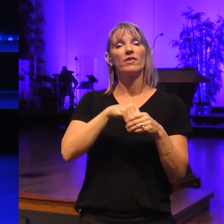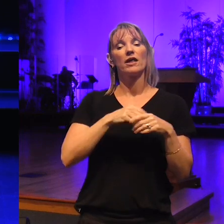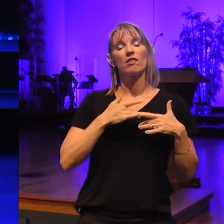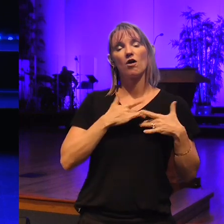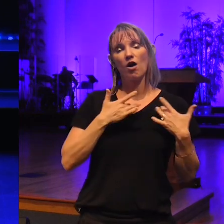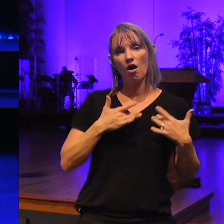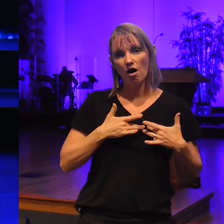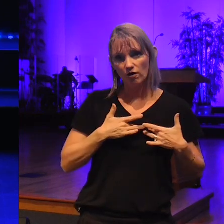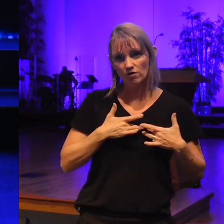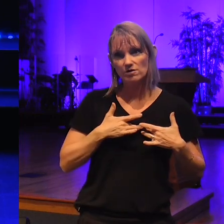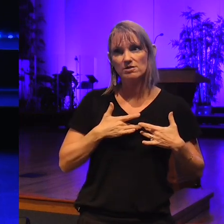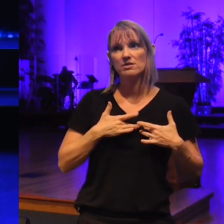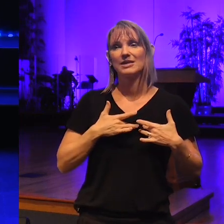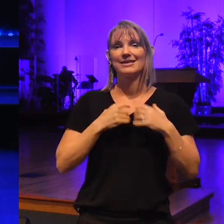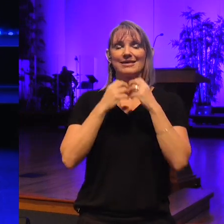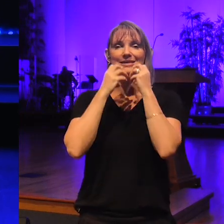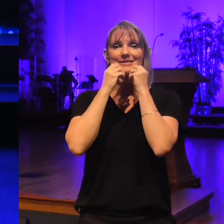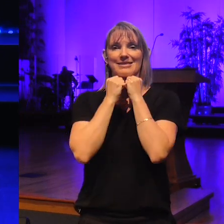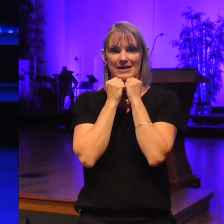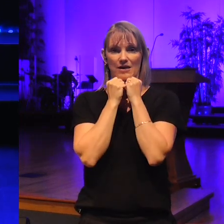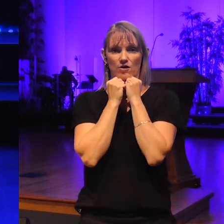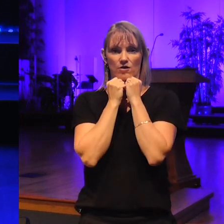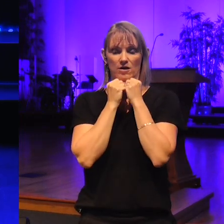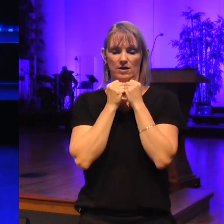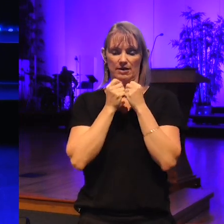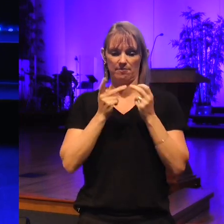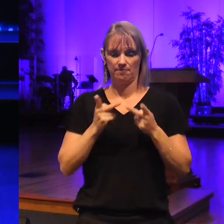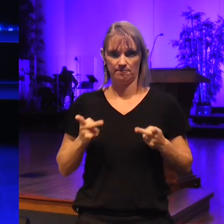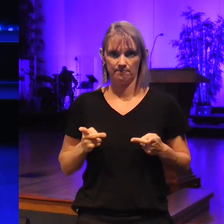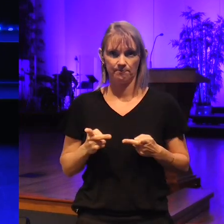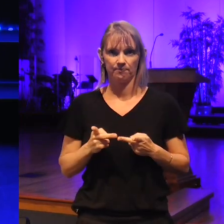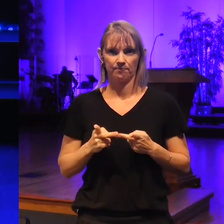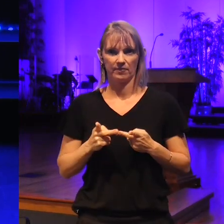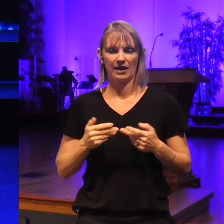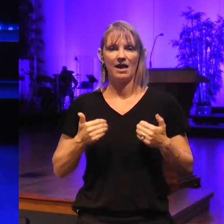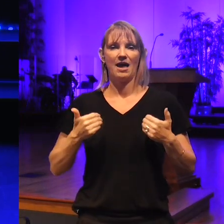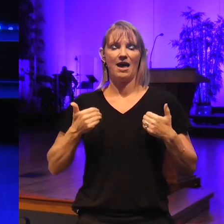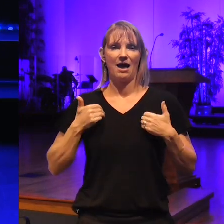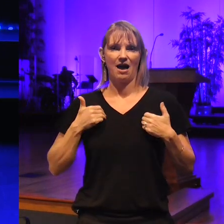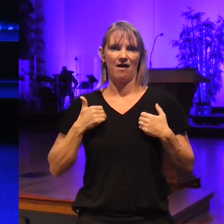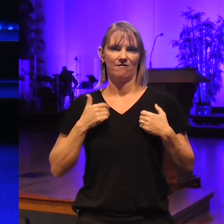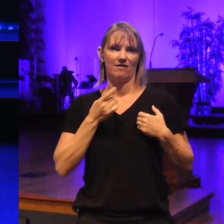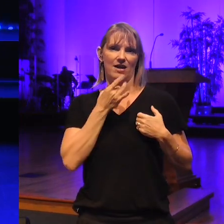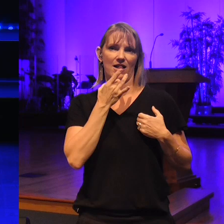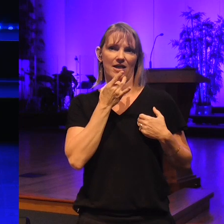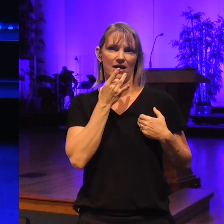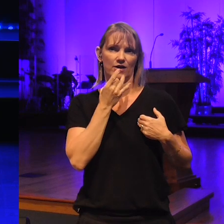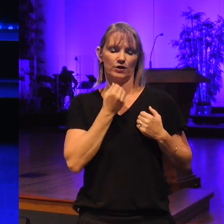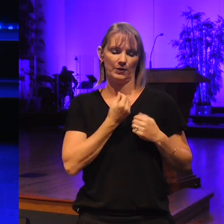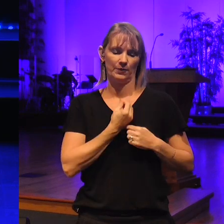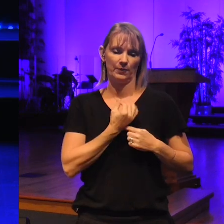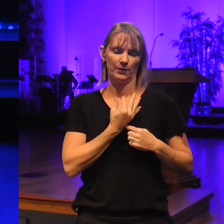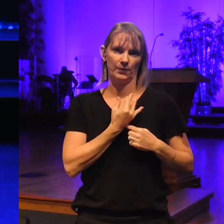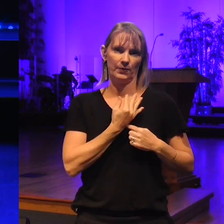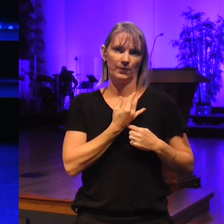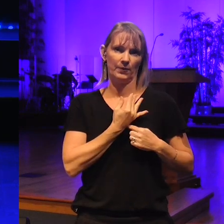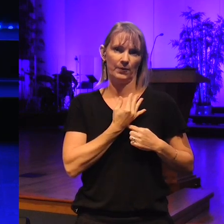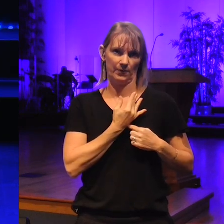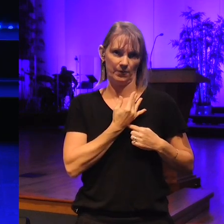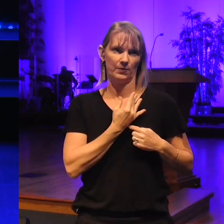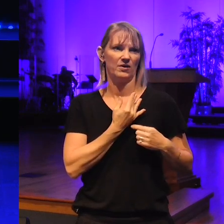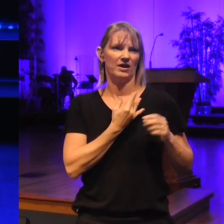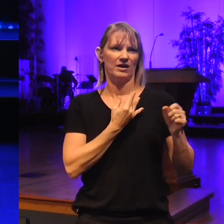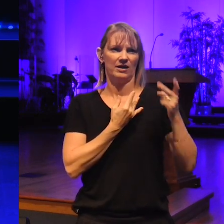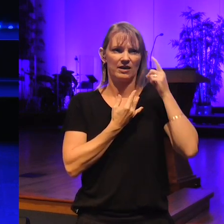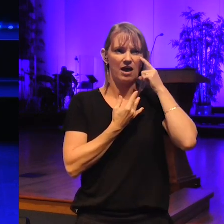heart's sacred chamber, a lantern softly glows, a beacon in the